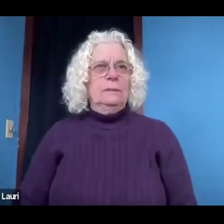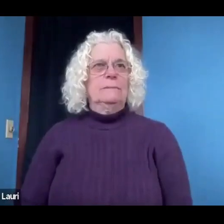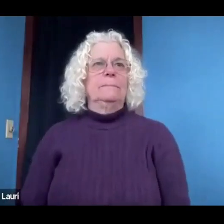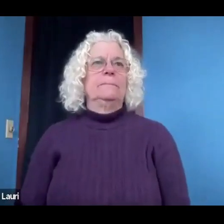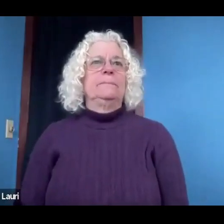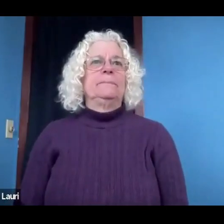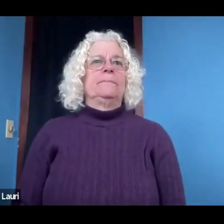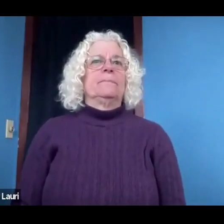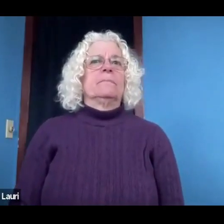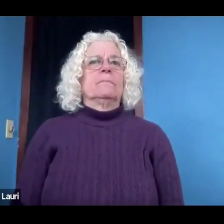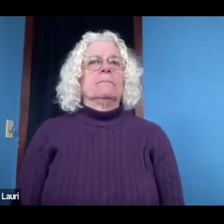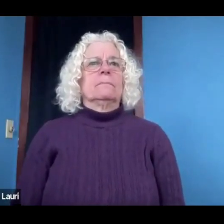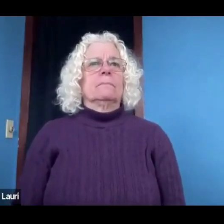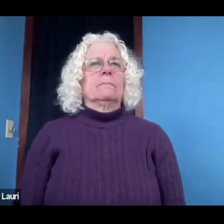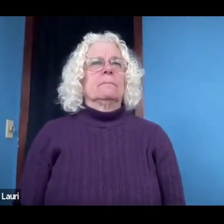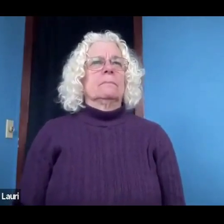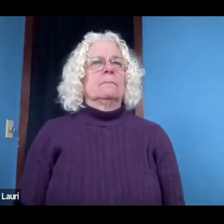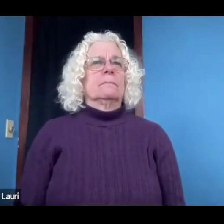involved.